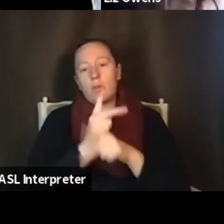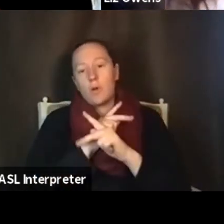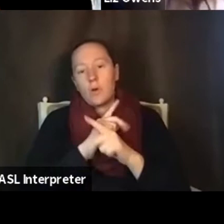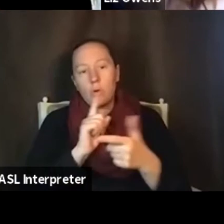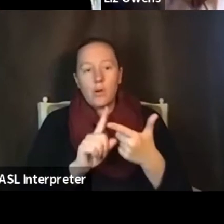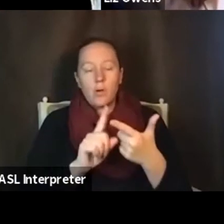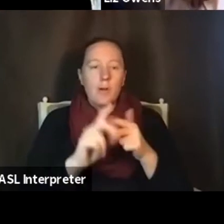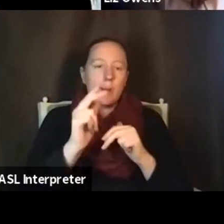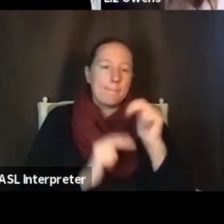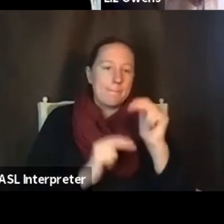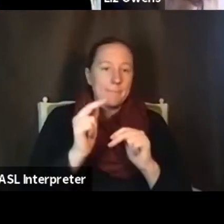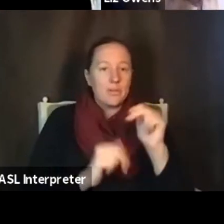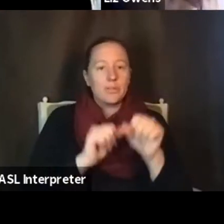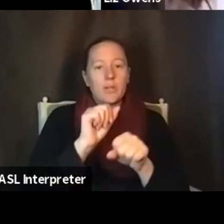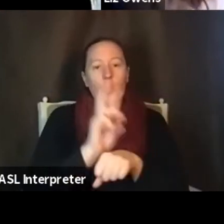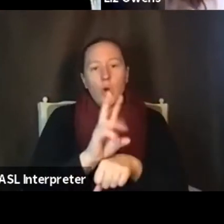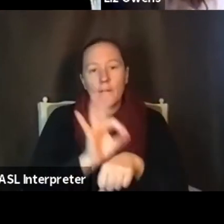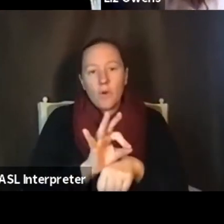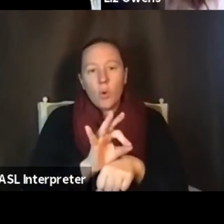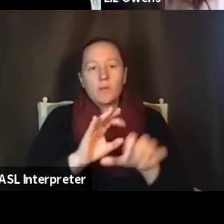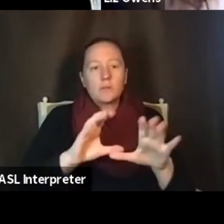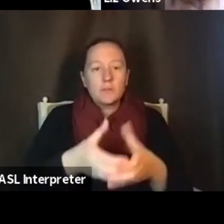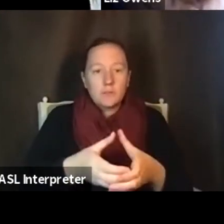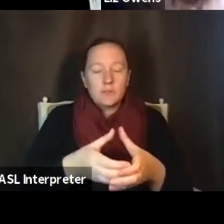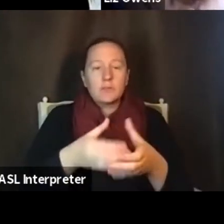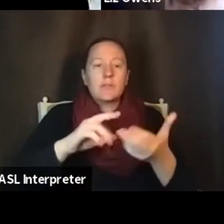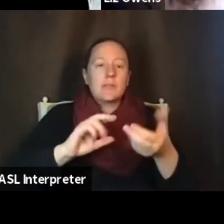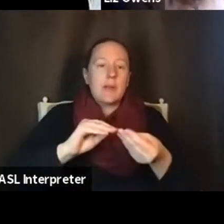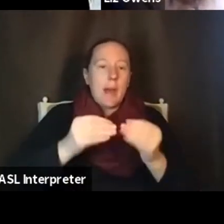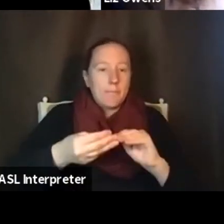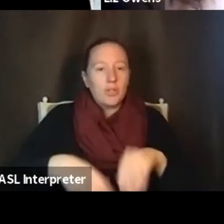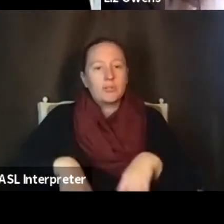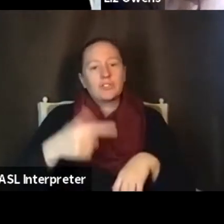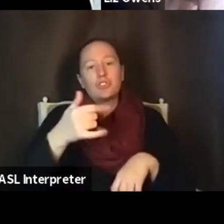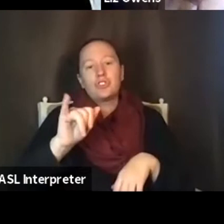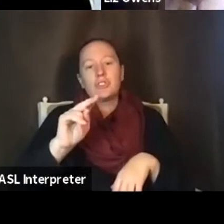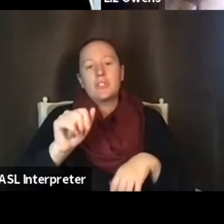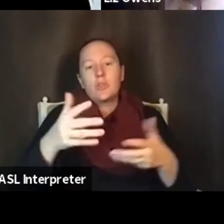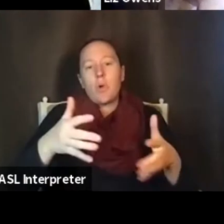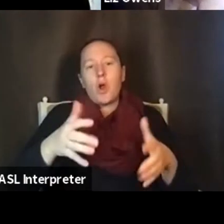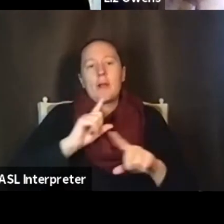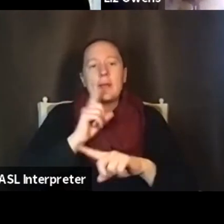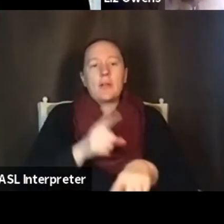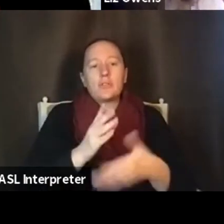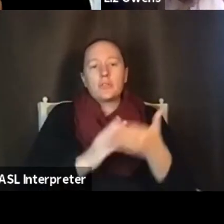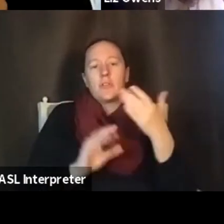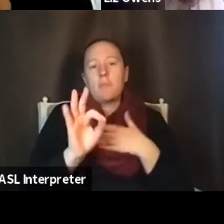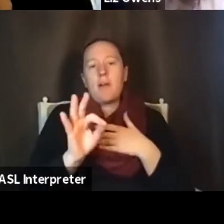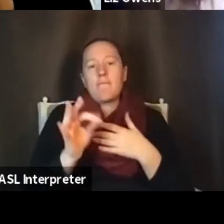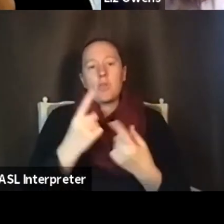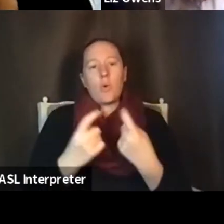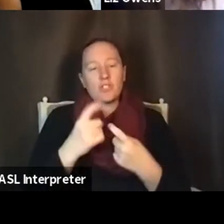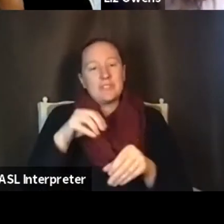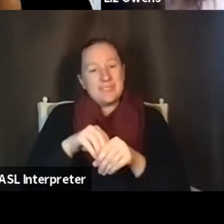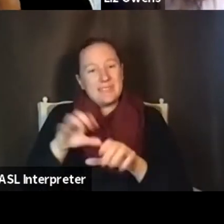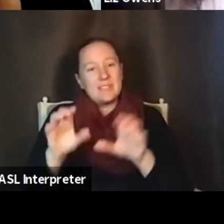building workforce capacity. And Gina, I know you had answered some of the comments there, but do you want to talk a little bit more about